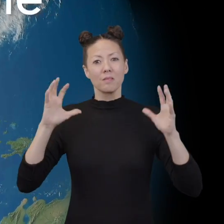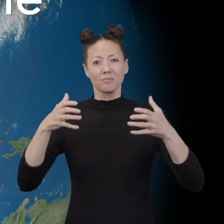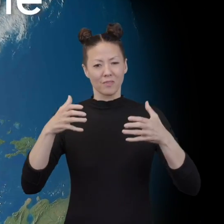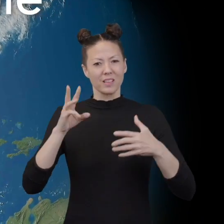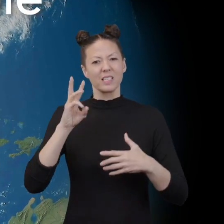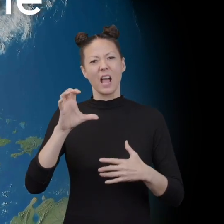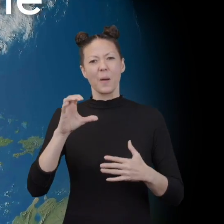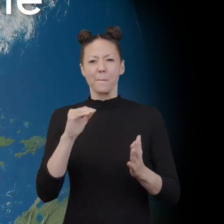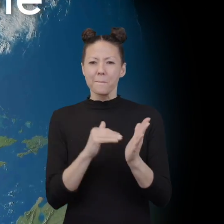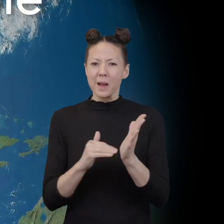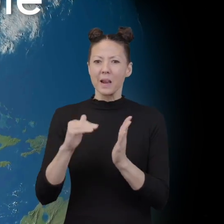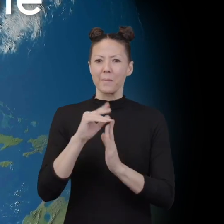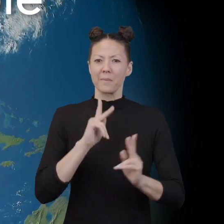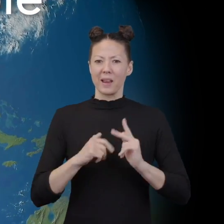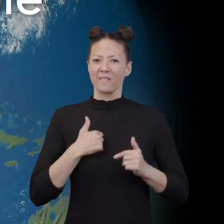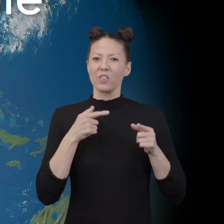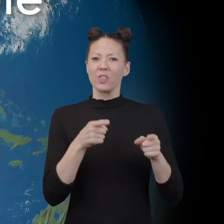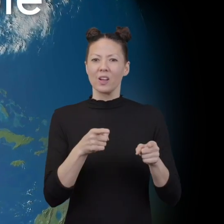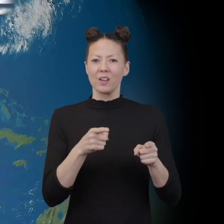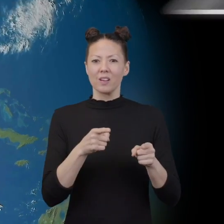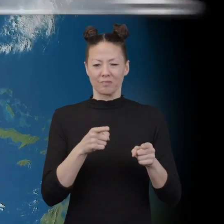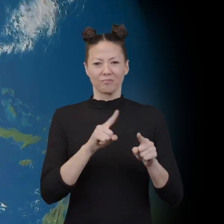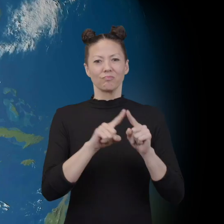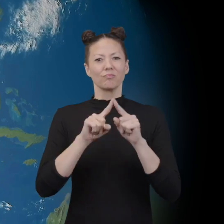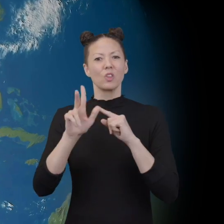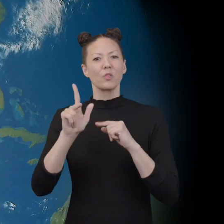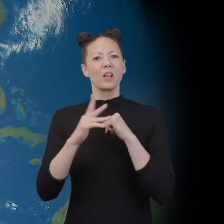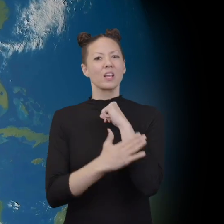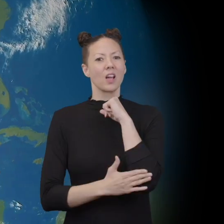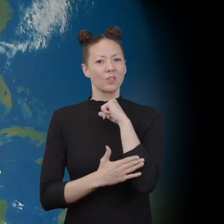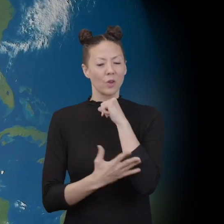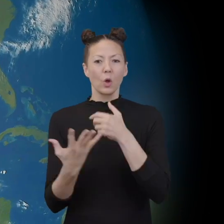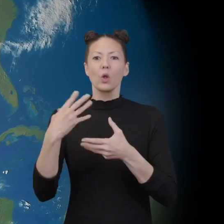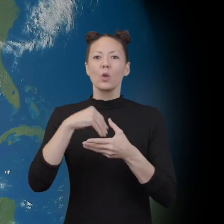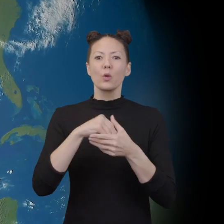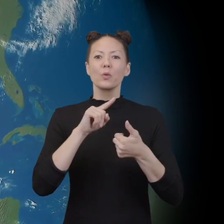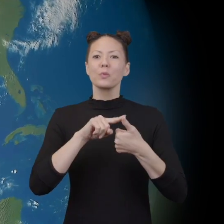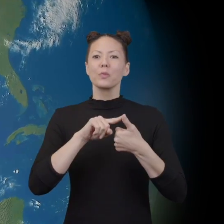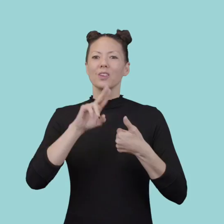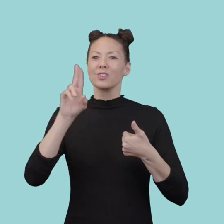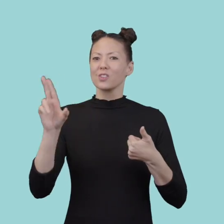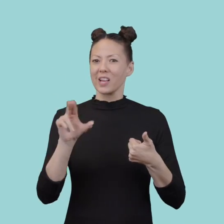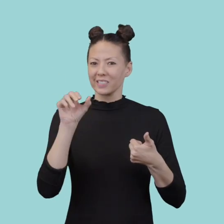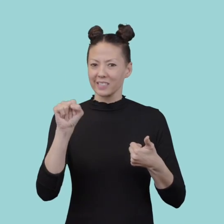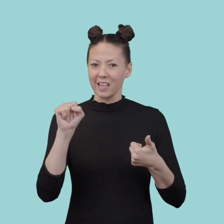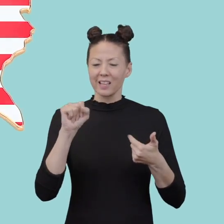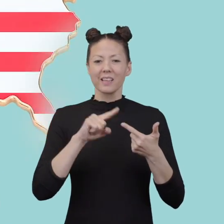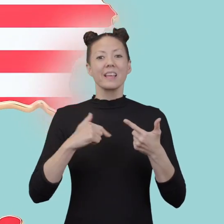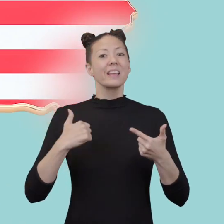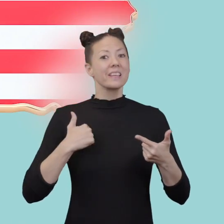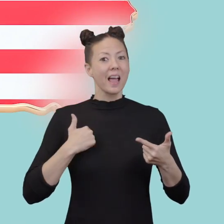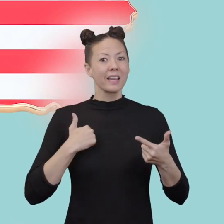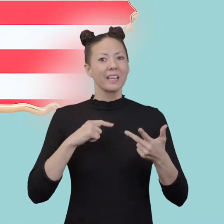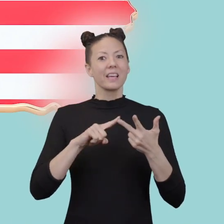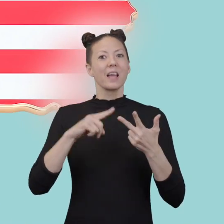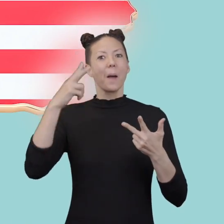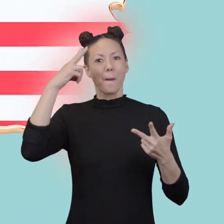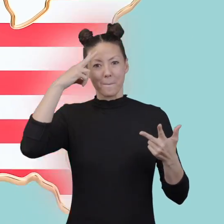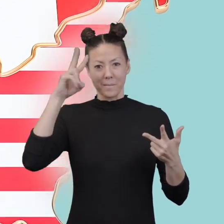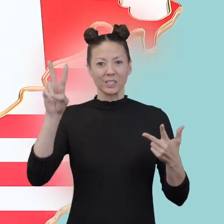It's home to almost 600 million people, and it's made up of 23 countries, including the